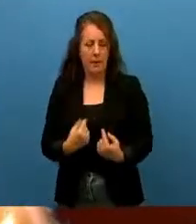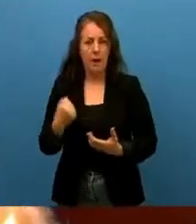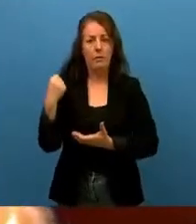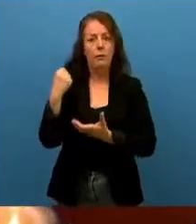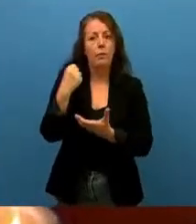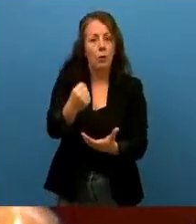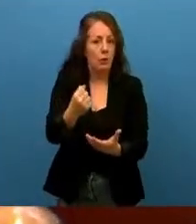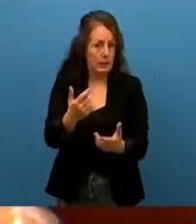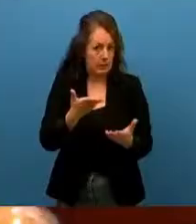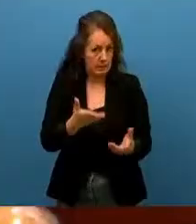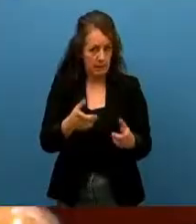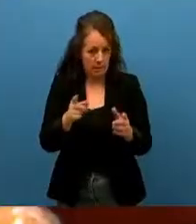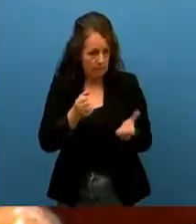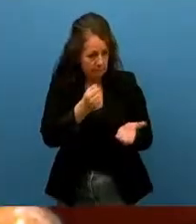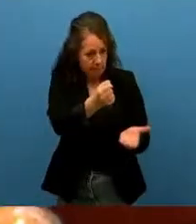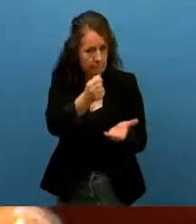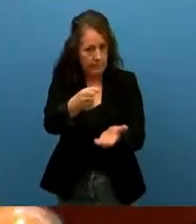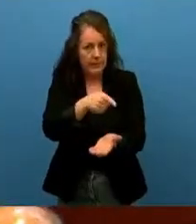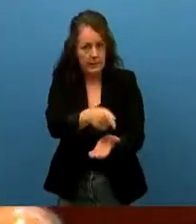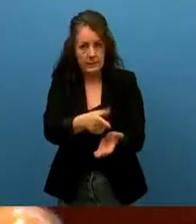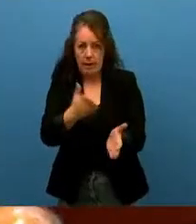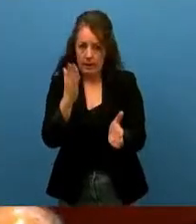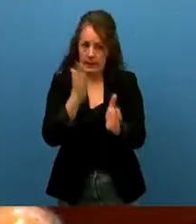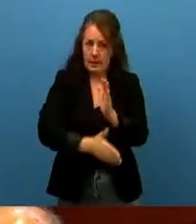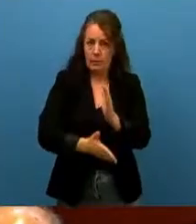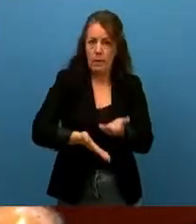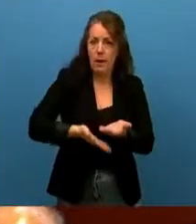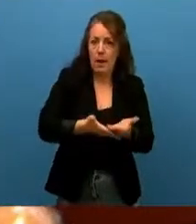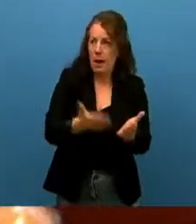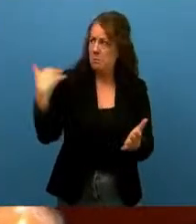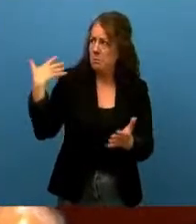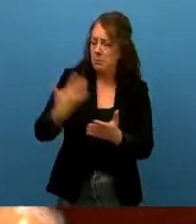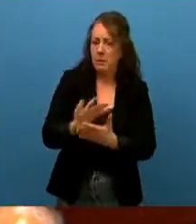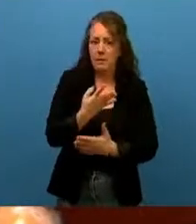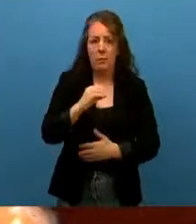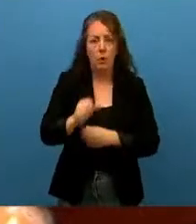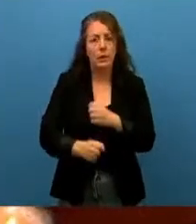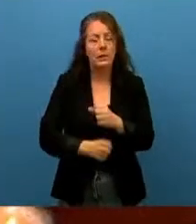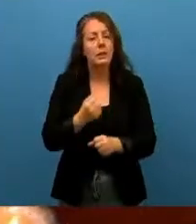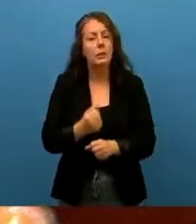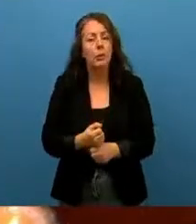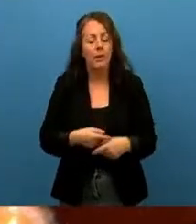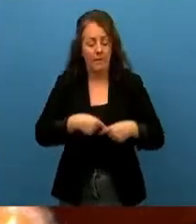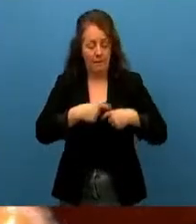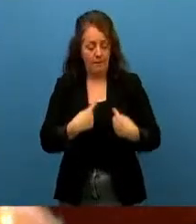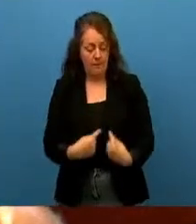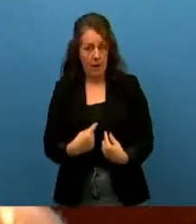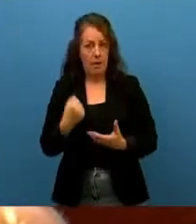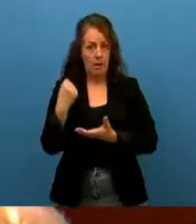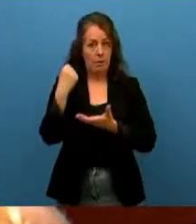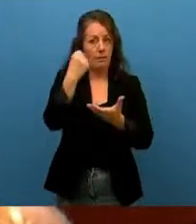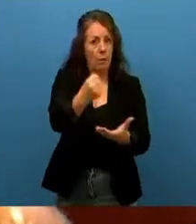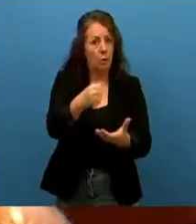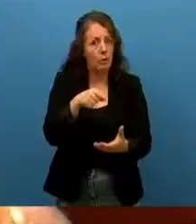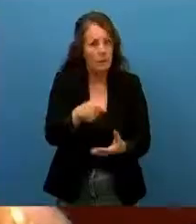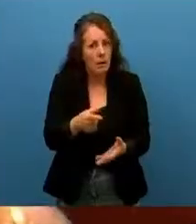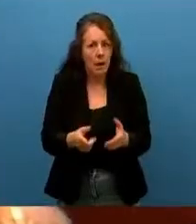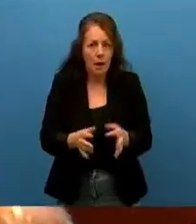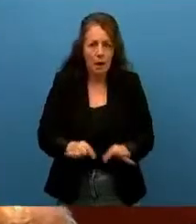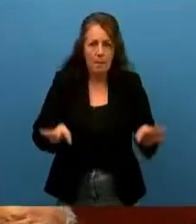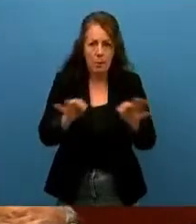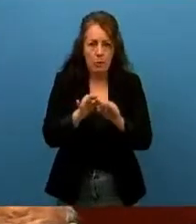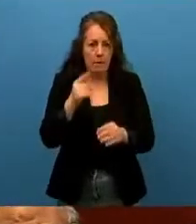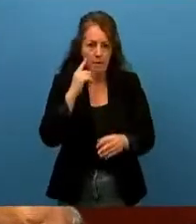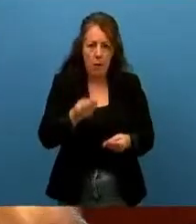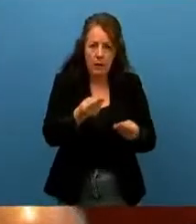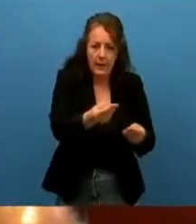at the UN for 40 years. The Voluntary Fund helps to overcome one of the key obstacles to Indigenous peoples' attendance at the UN